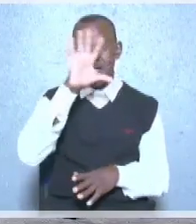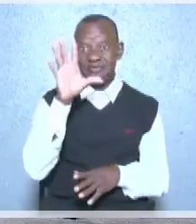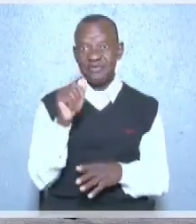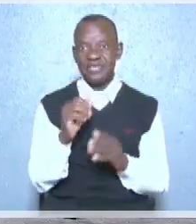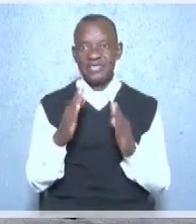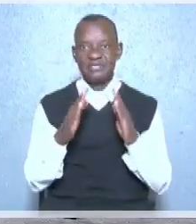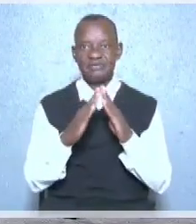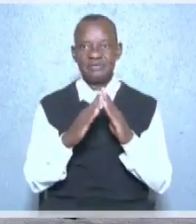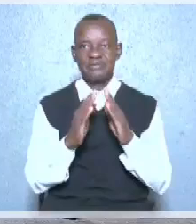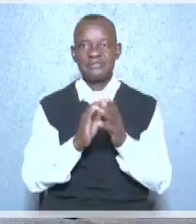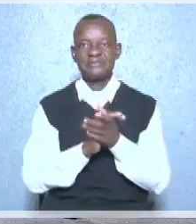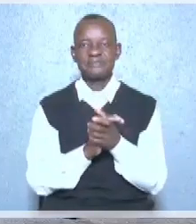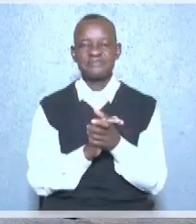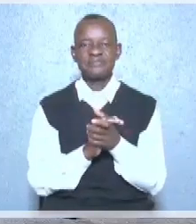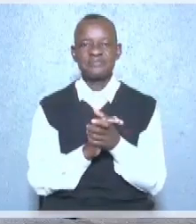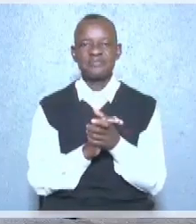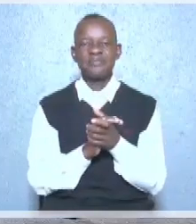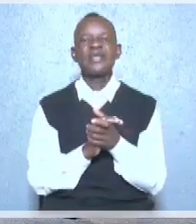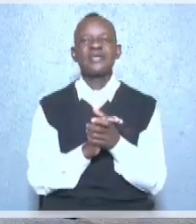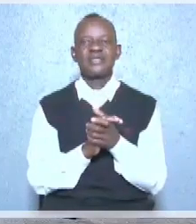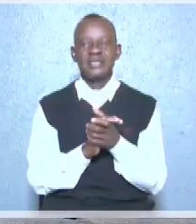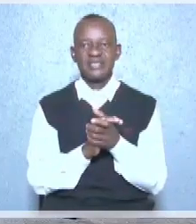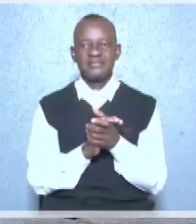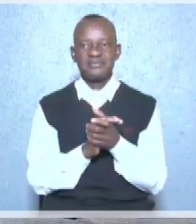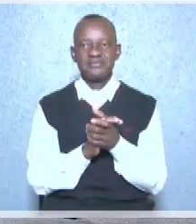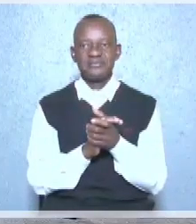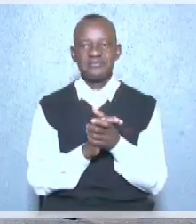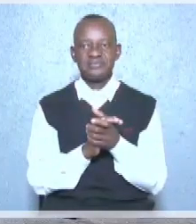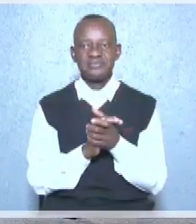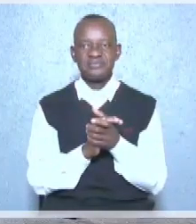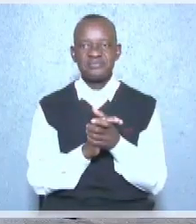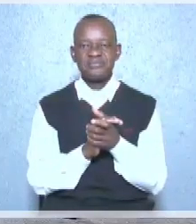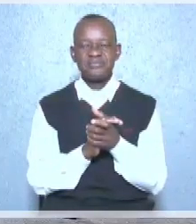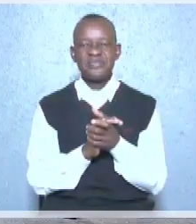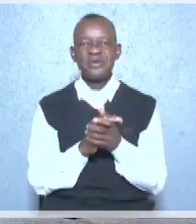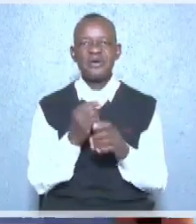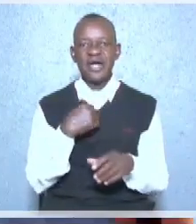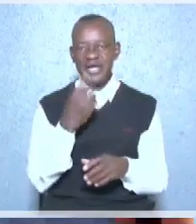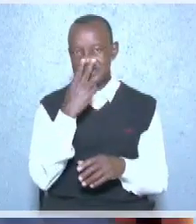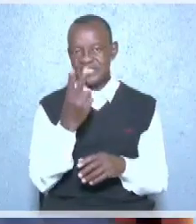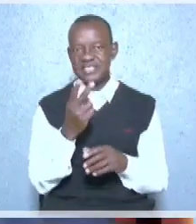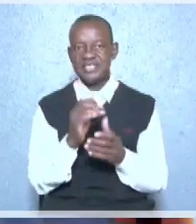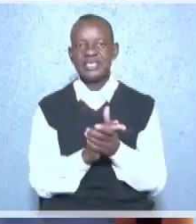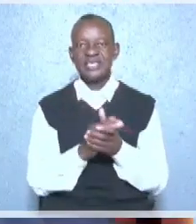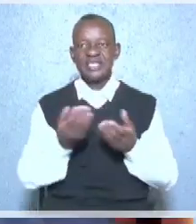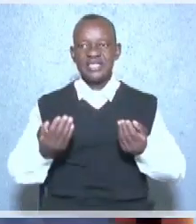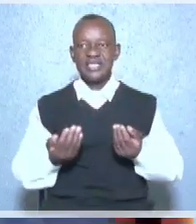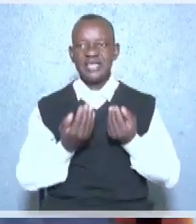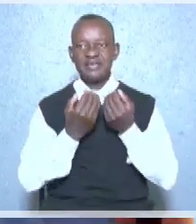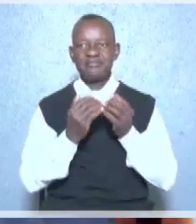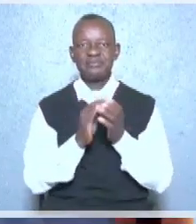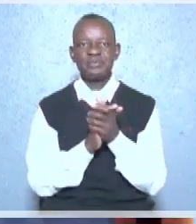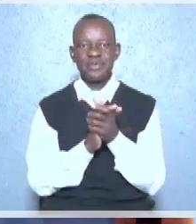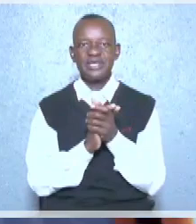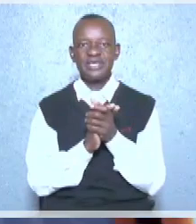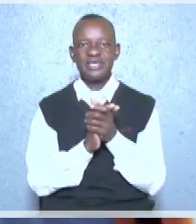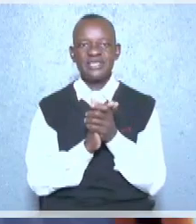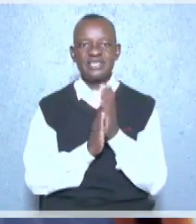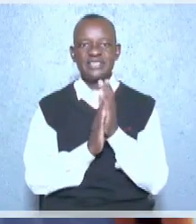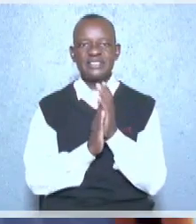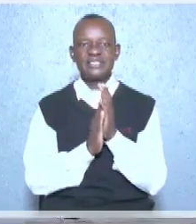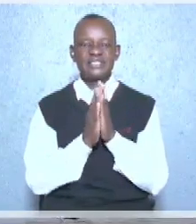elders. When a young person expresses their desire to be a filmmaker or a musician, and of course also knowing